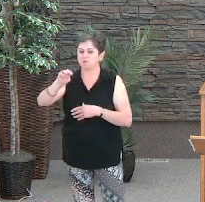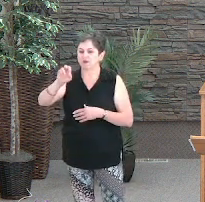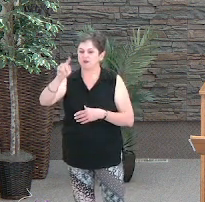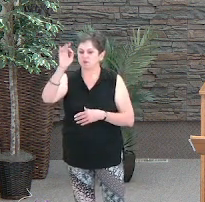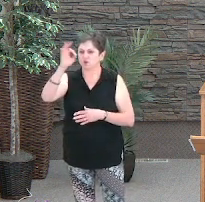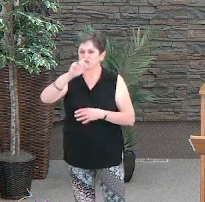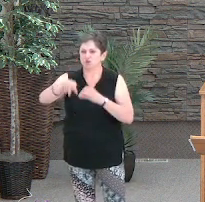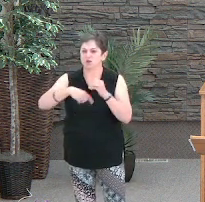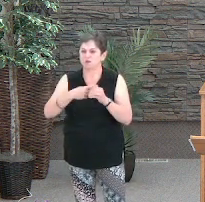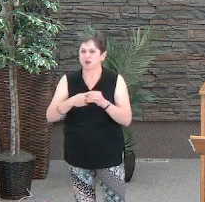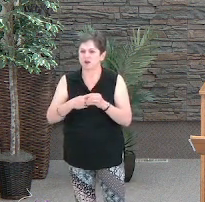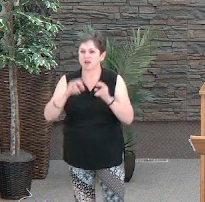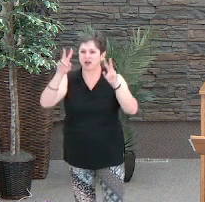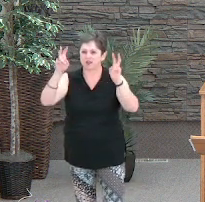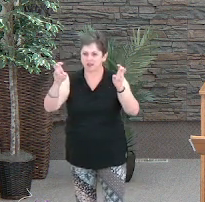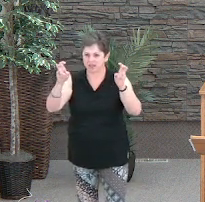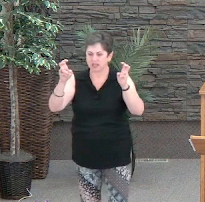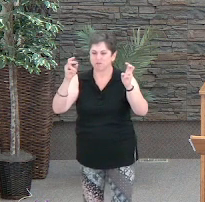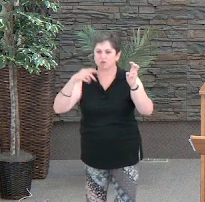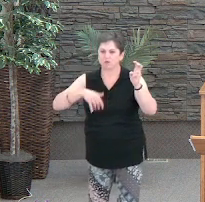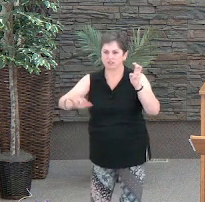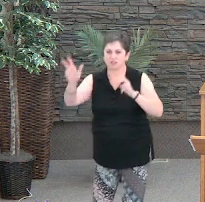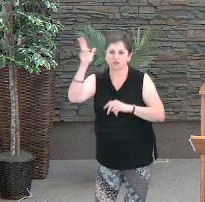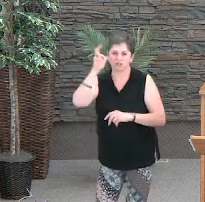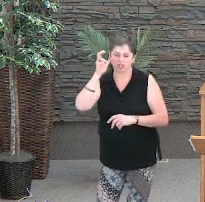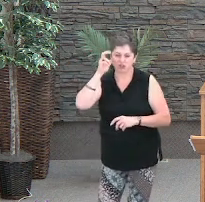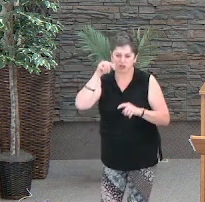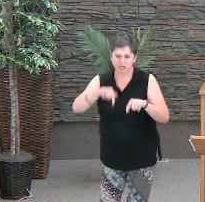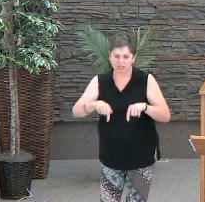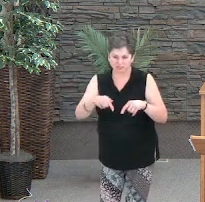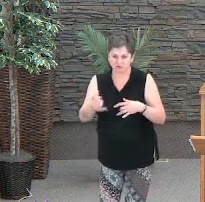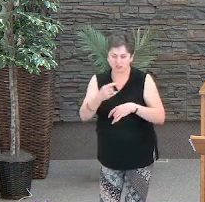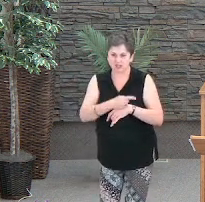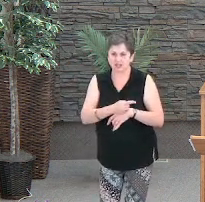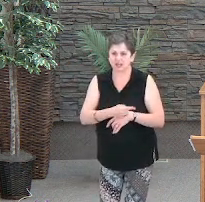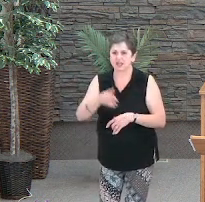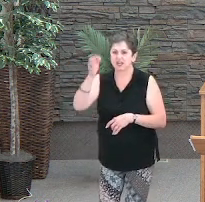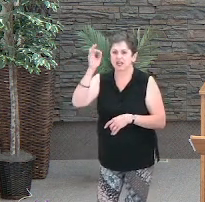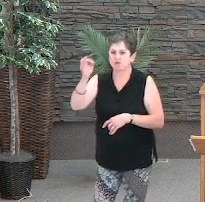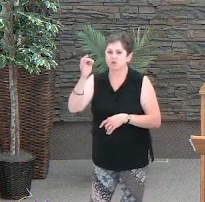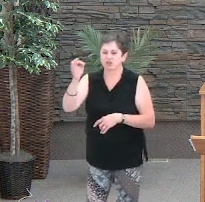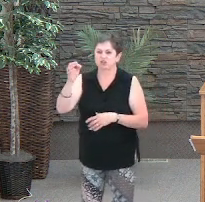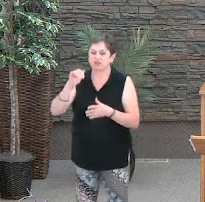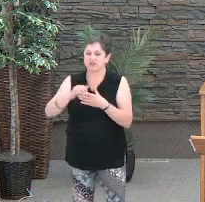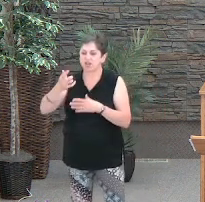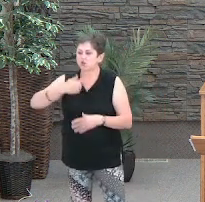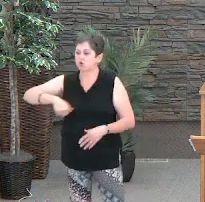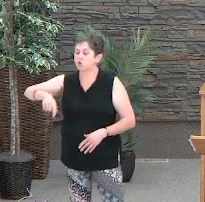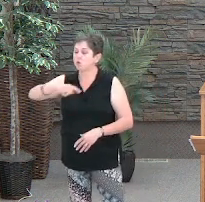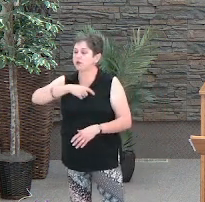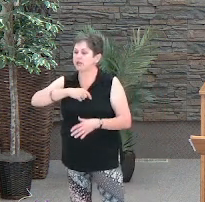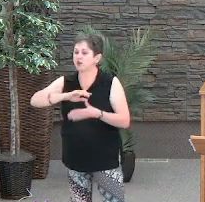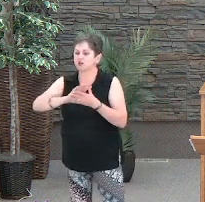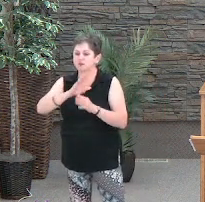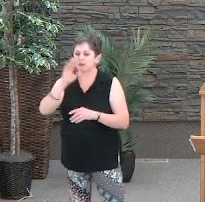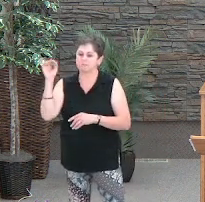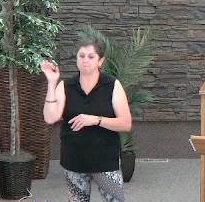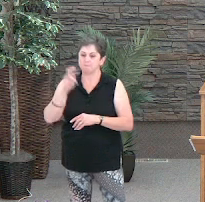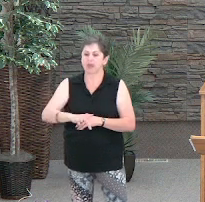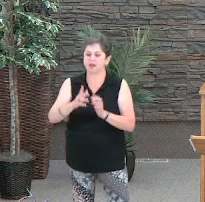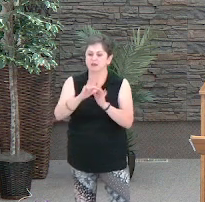preaches, a theme that I think you'll still hear in this church today. He preaches that we are to be a